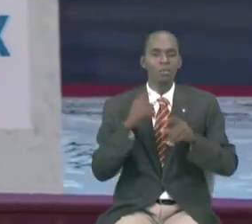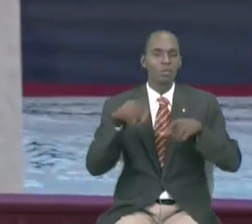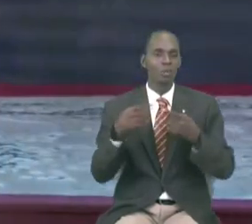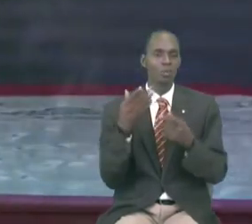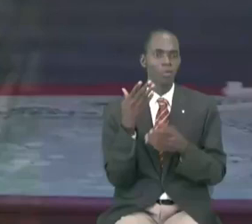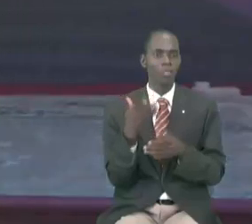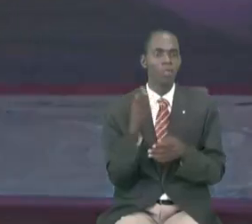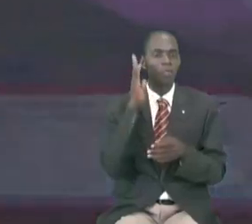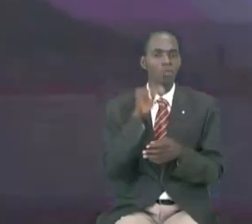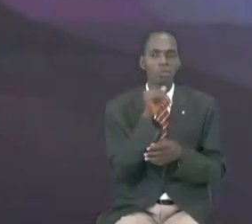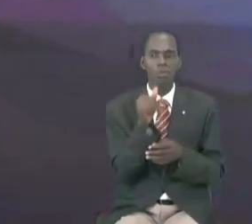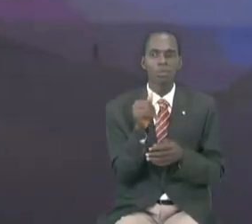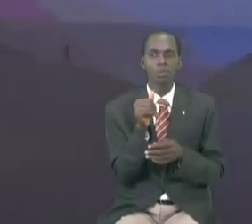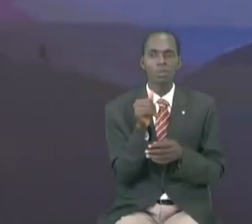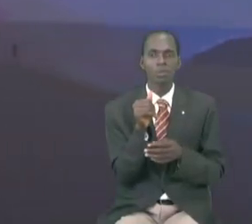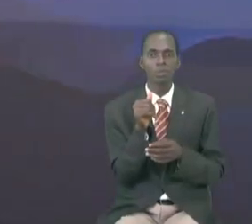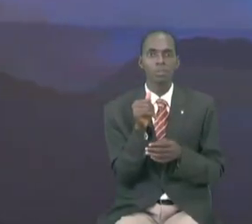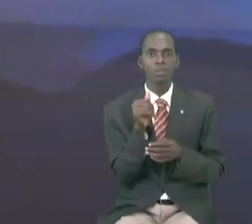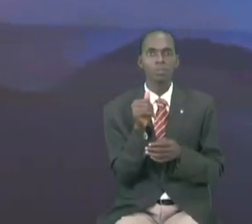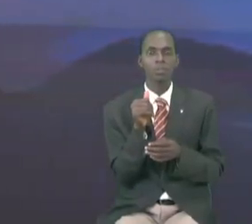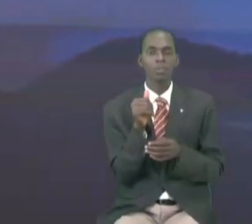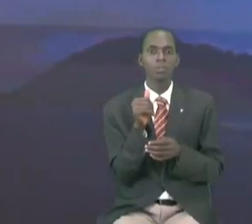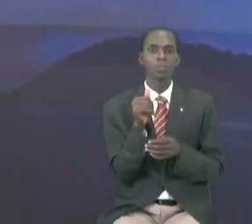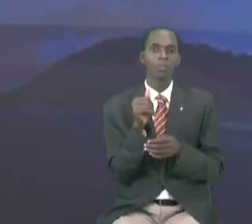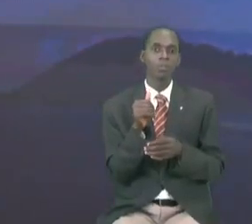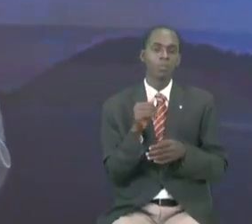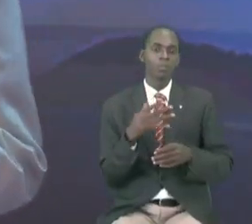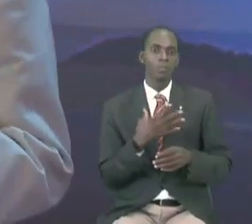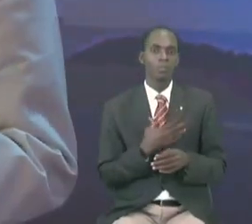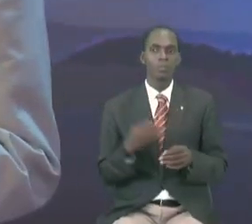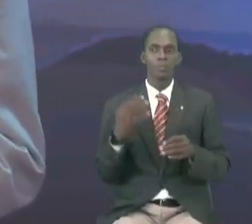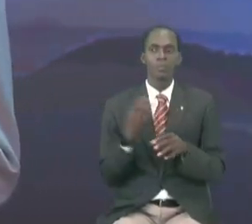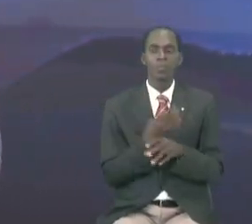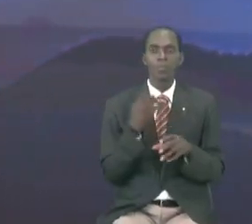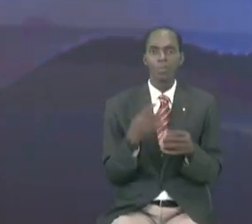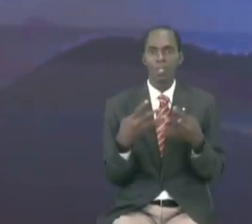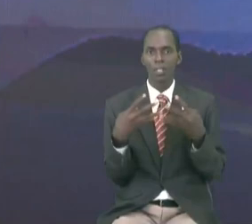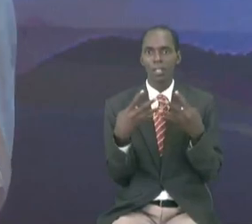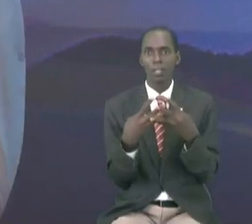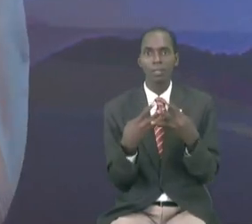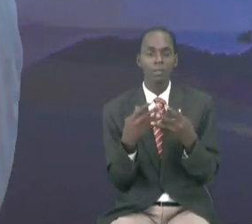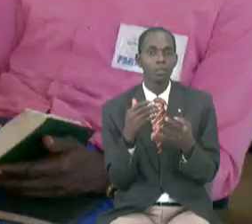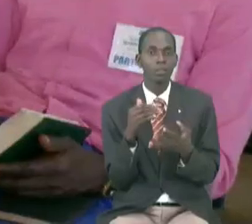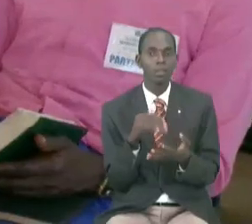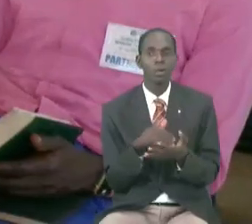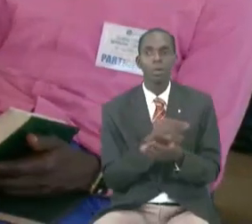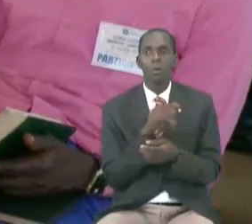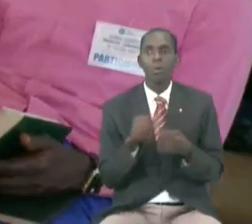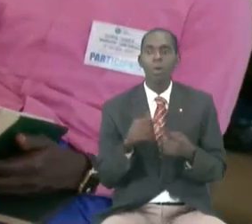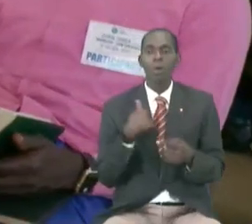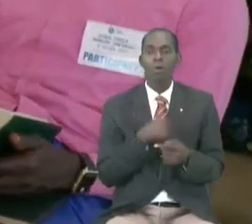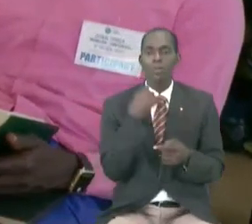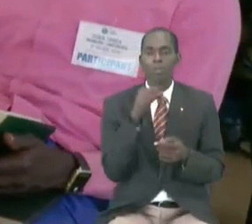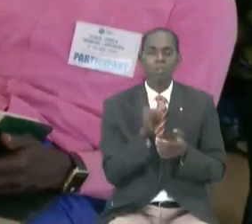we confess, then we forsake. And we say, I'm not drinking anymore. If you're not drinking anymore, why do you keep